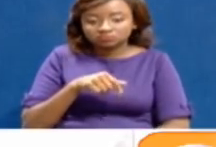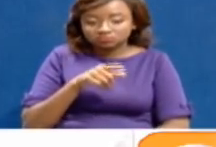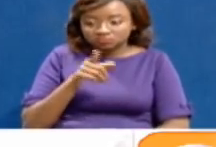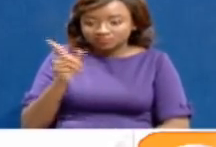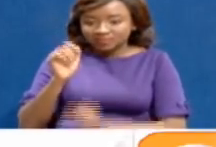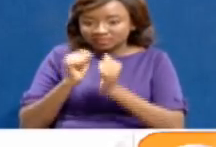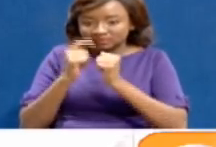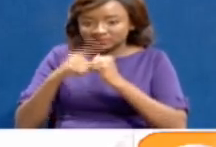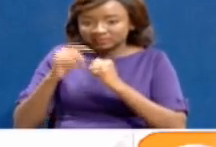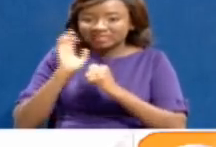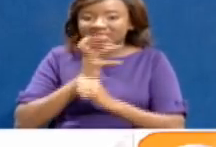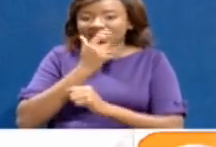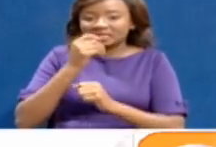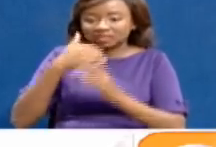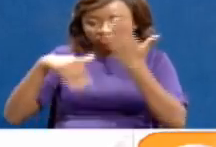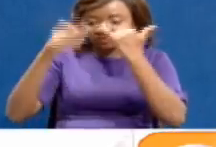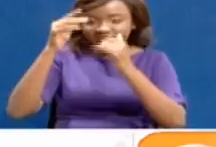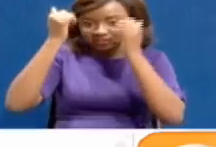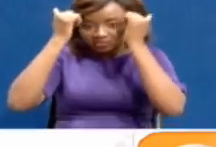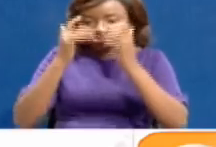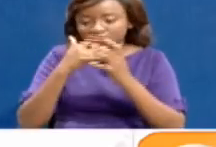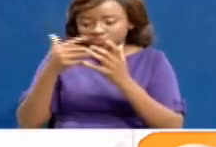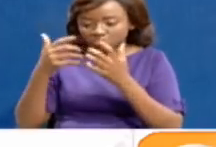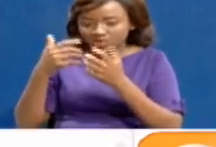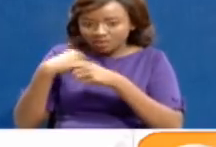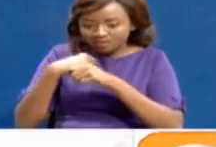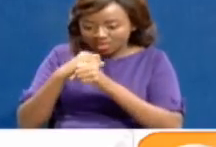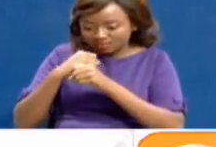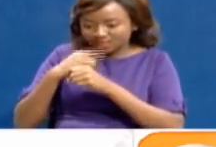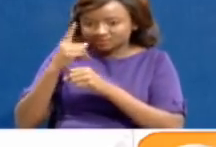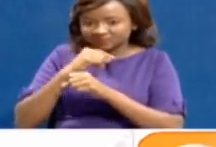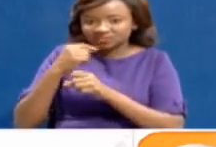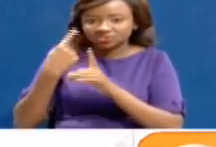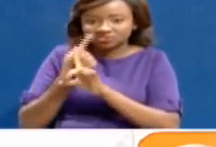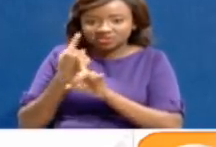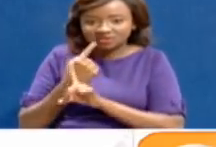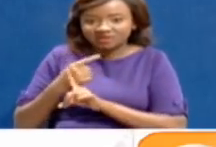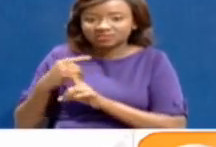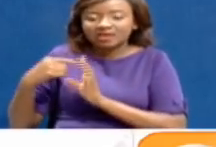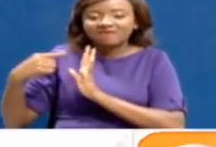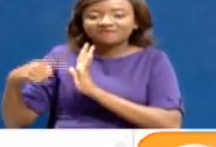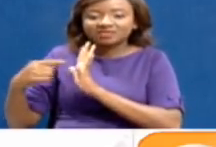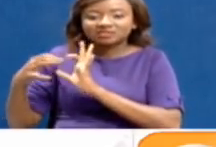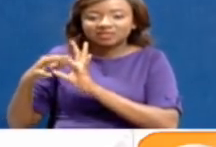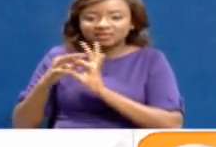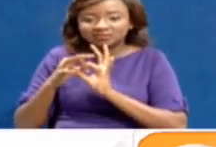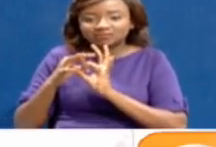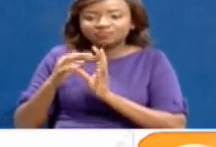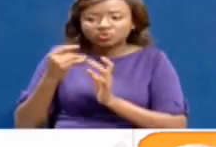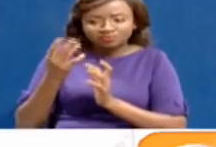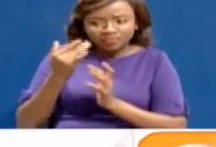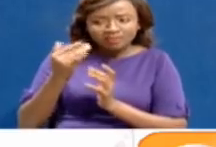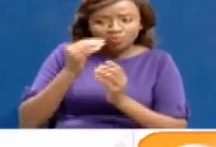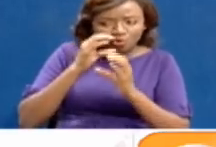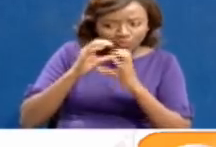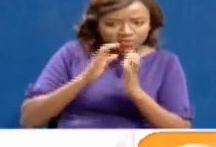Kenyatta University students who have assembled prototype medical ventilators quickly get in touch with us? We need to protect your invention before